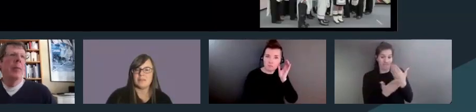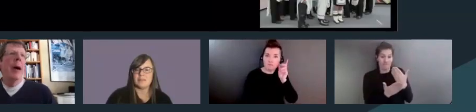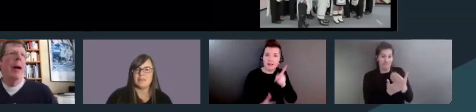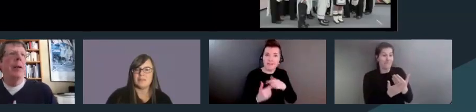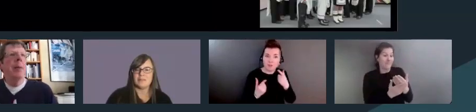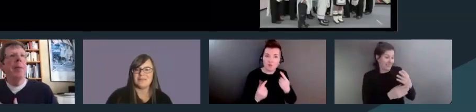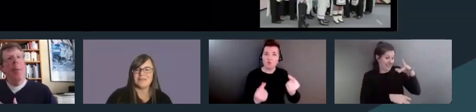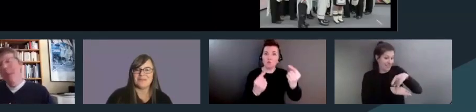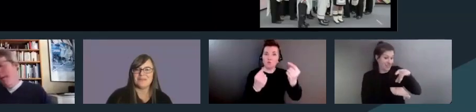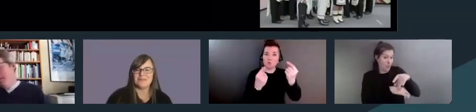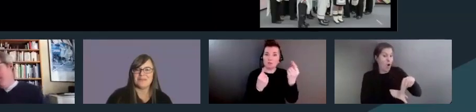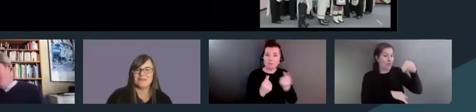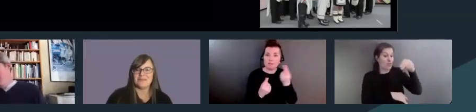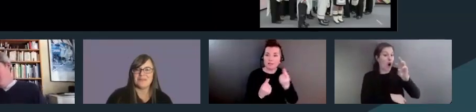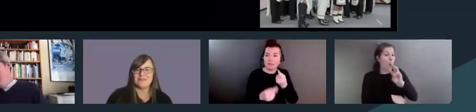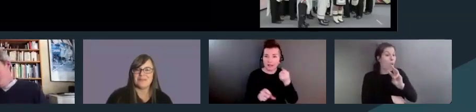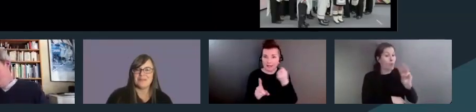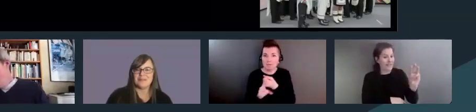kind of impact.